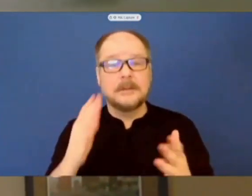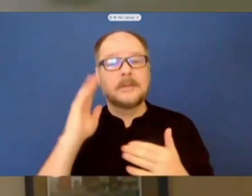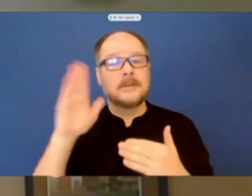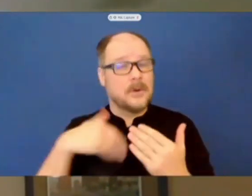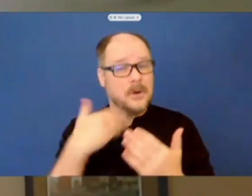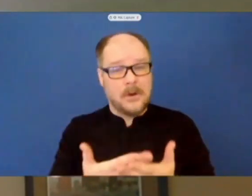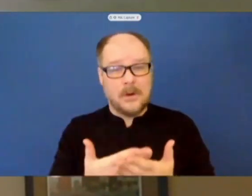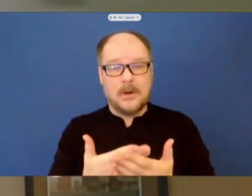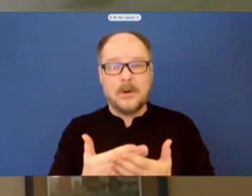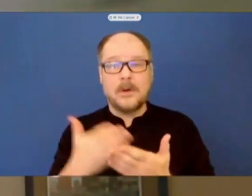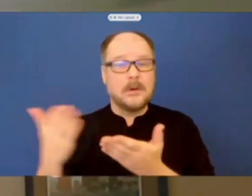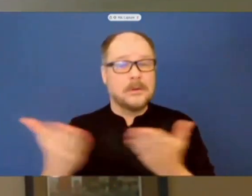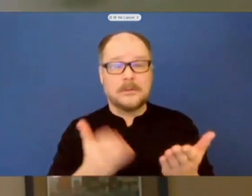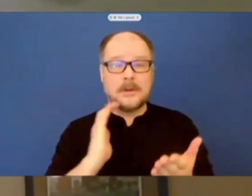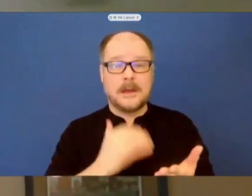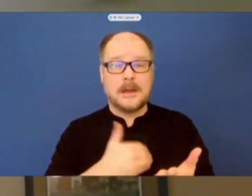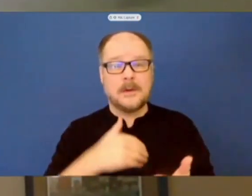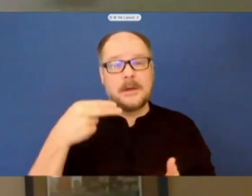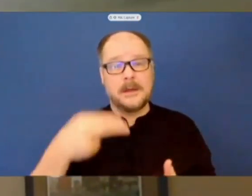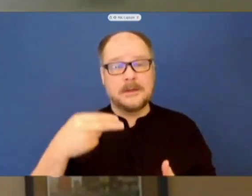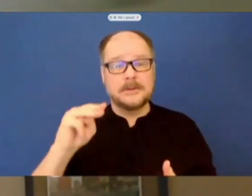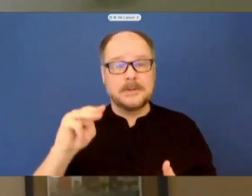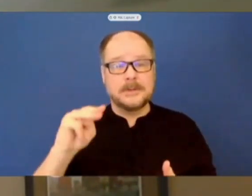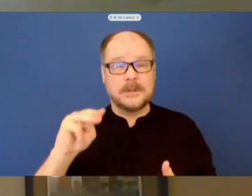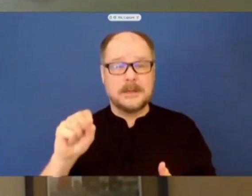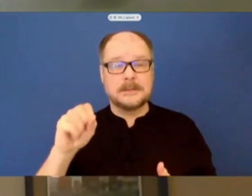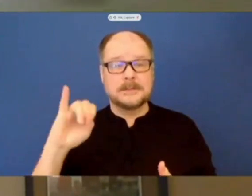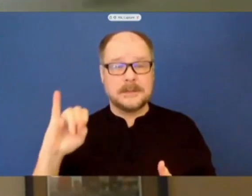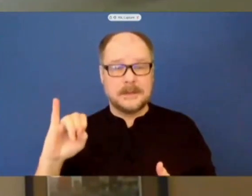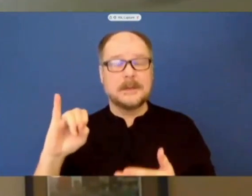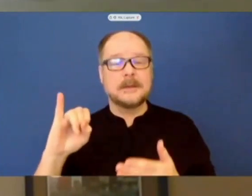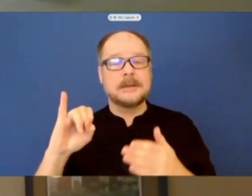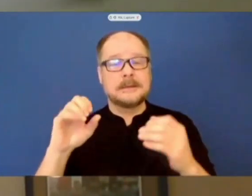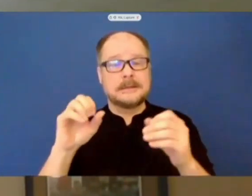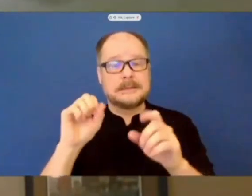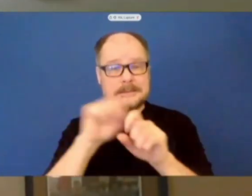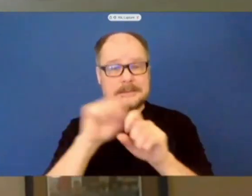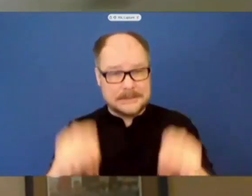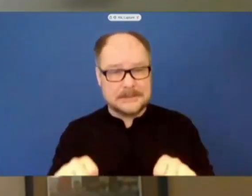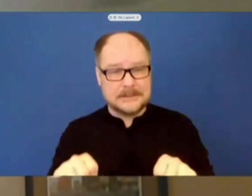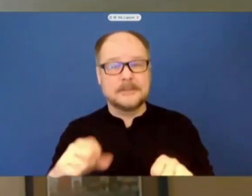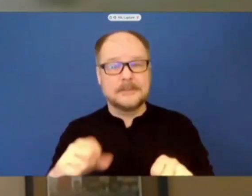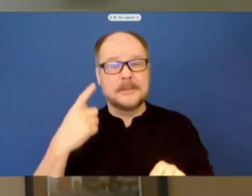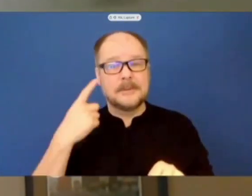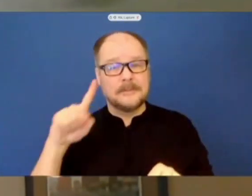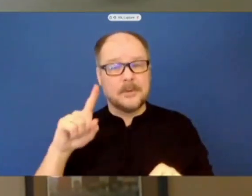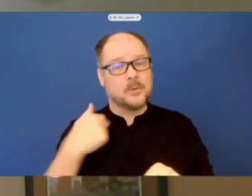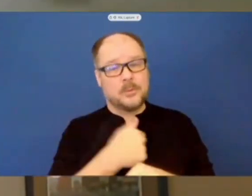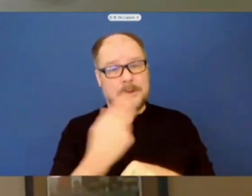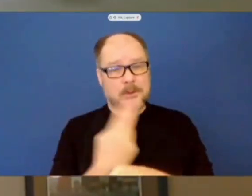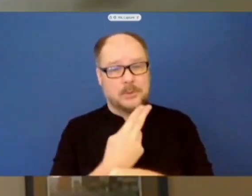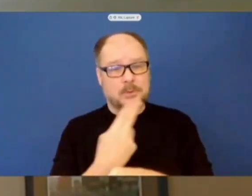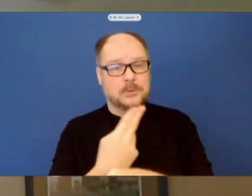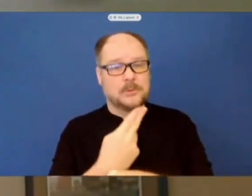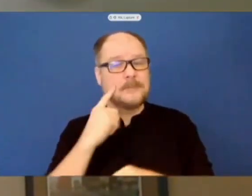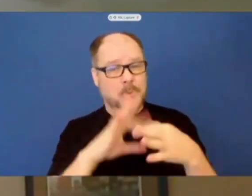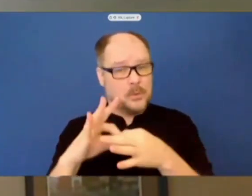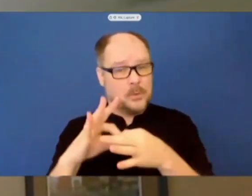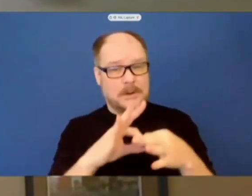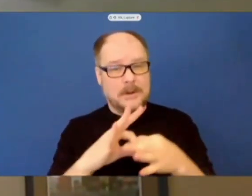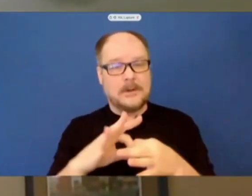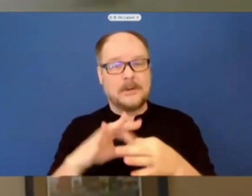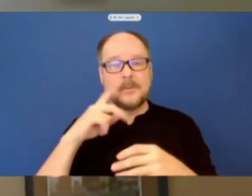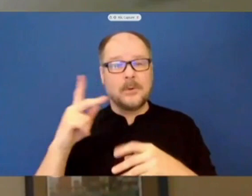our HMIS system, which is the computer system that tracks this. We use it for coordinated entry to be able to place people in